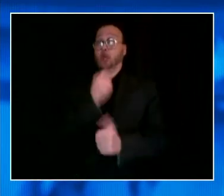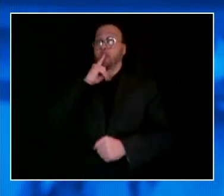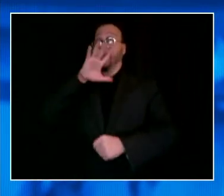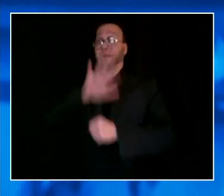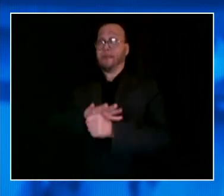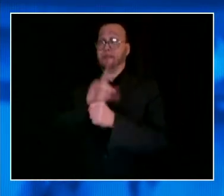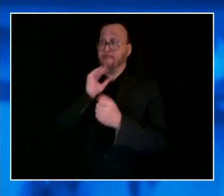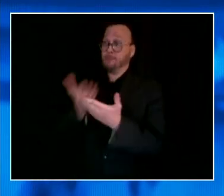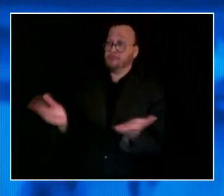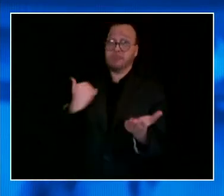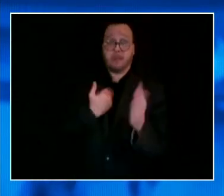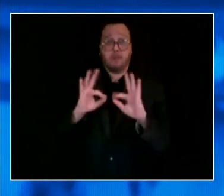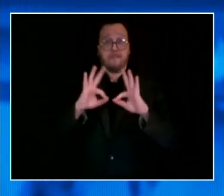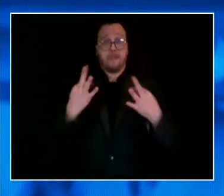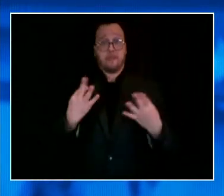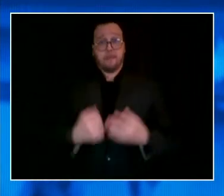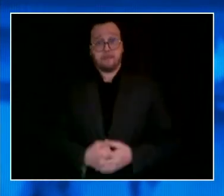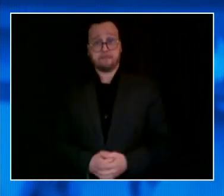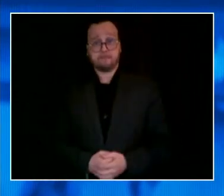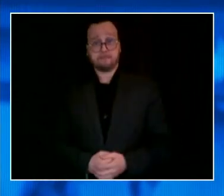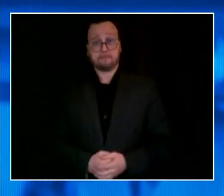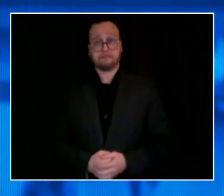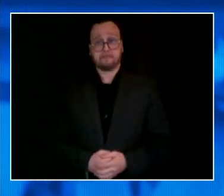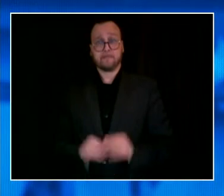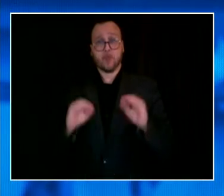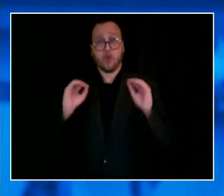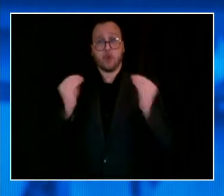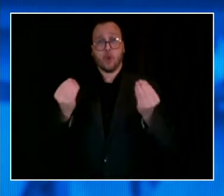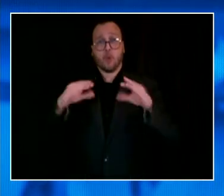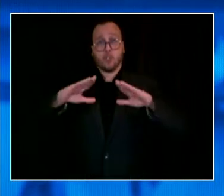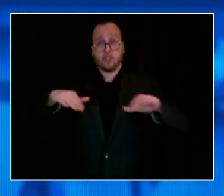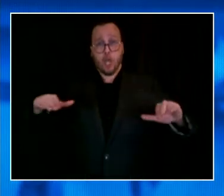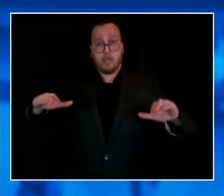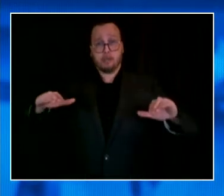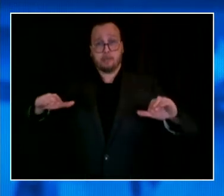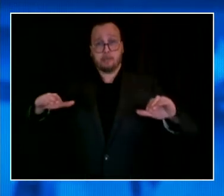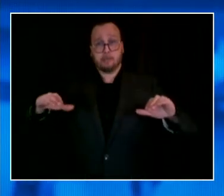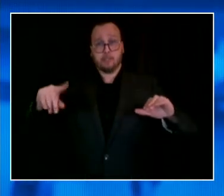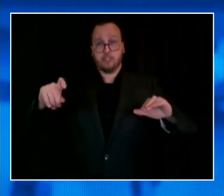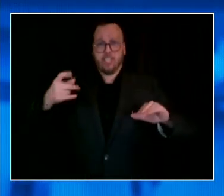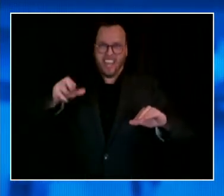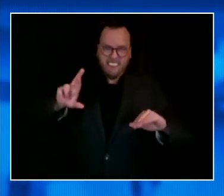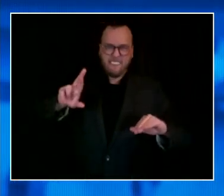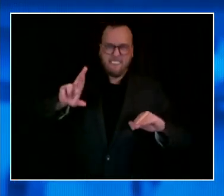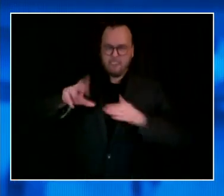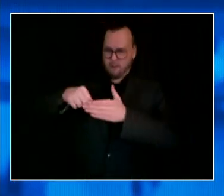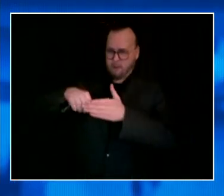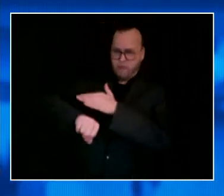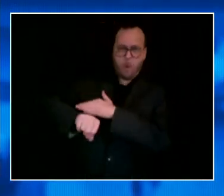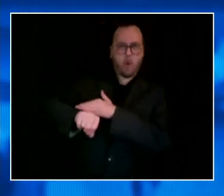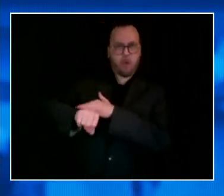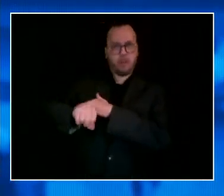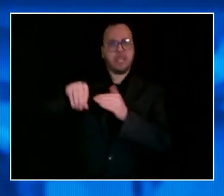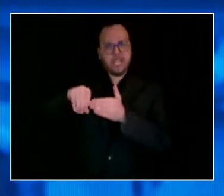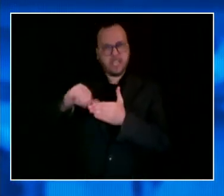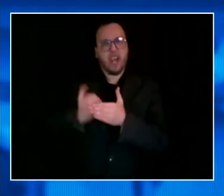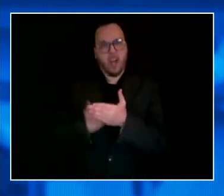families. No child should ever be born in our shelter